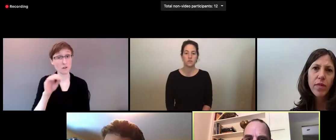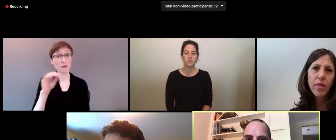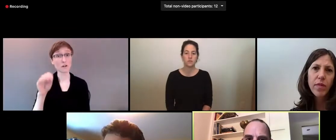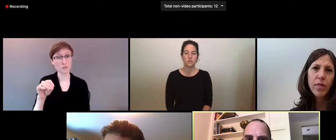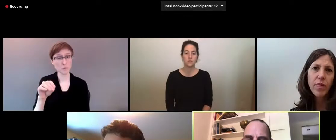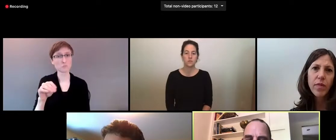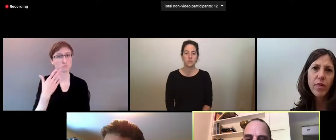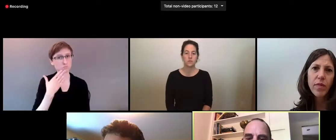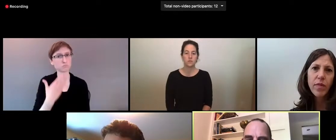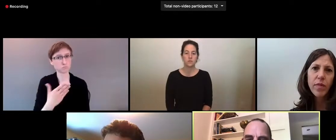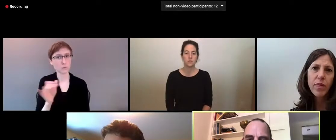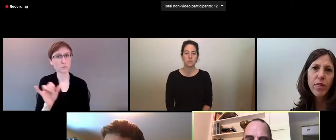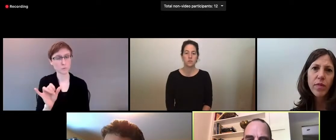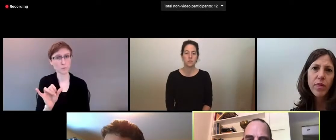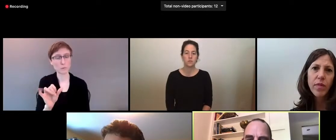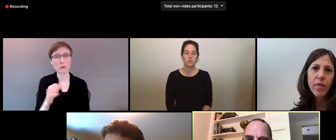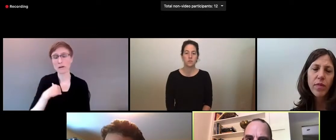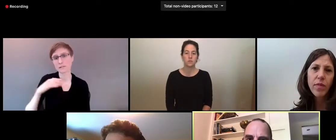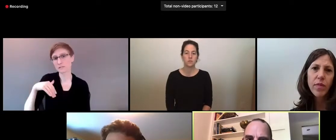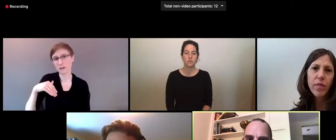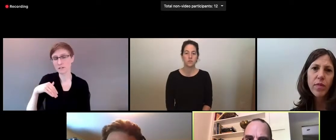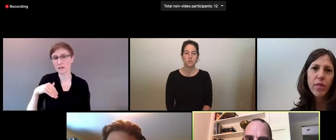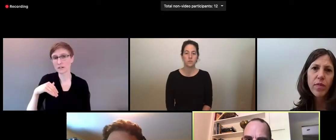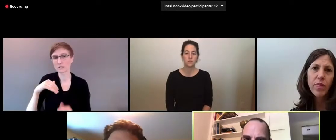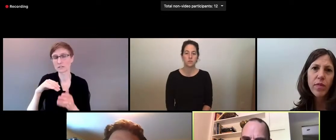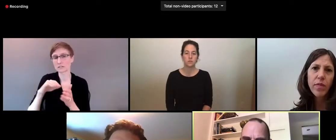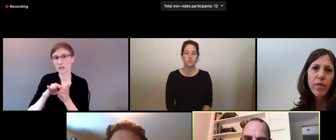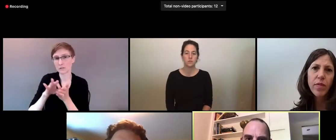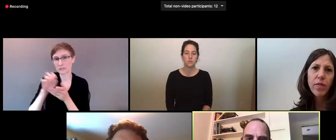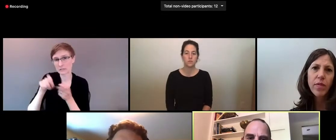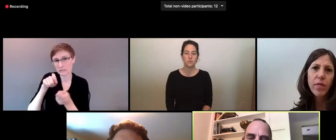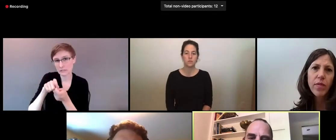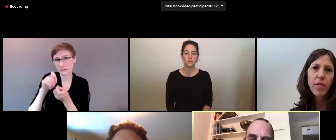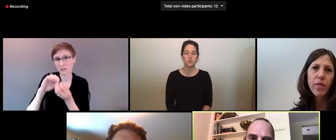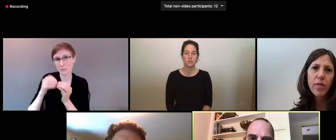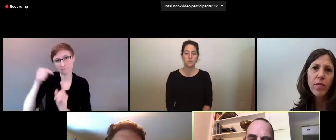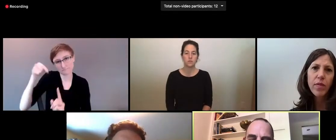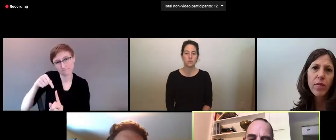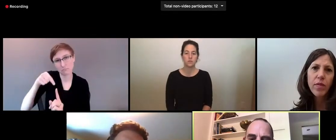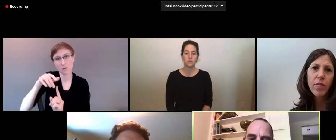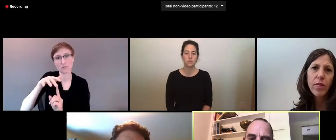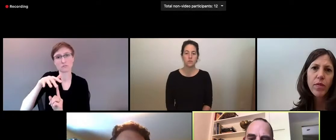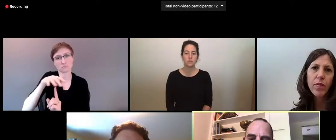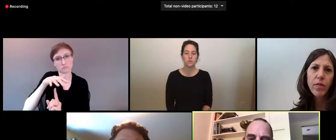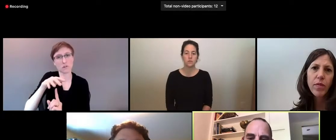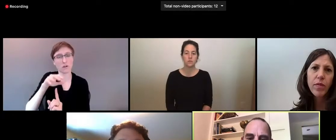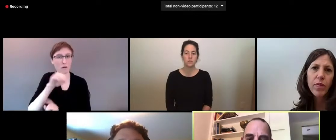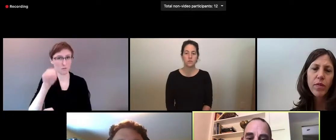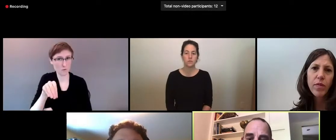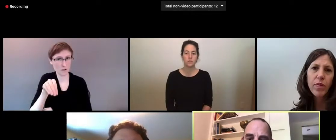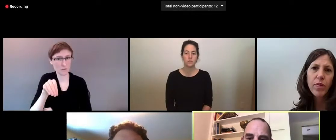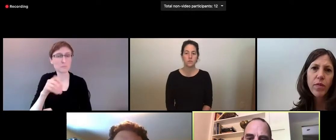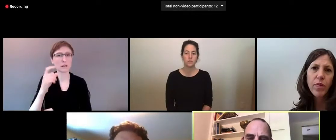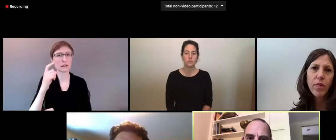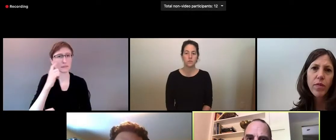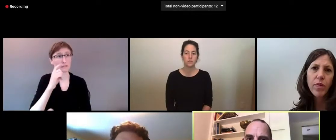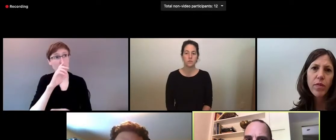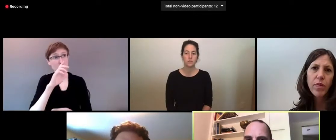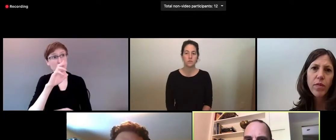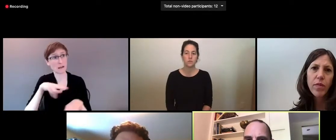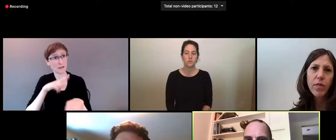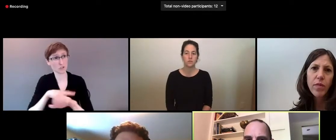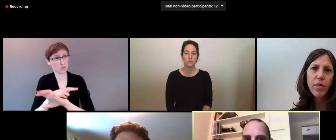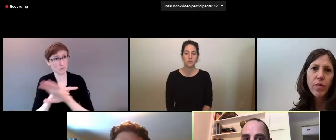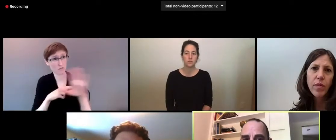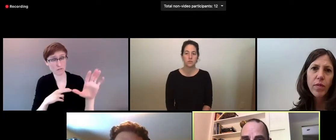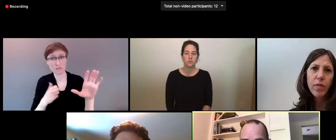haven't formally calculated that number, but I think that, you know, we're below the national average and doing quite well. That